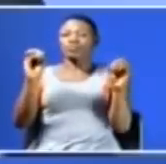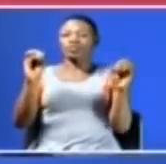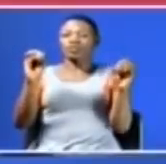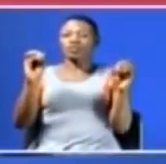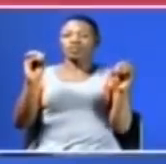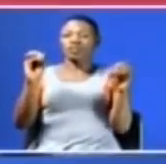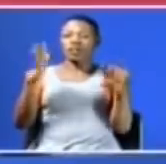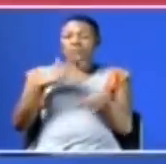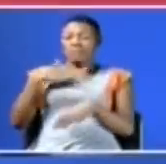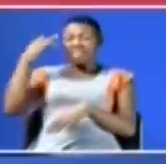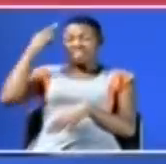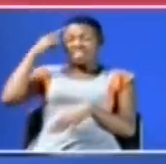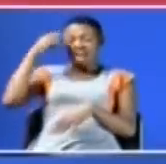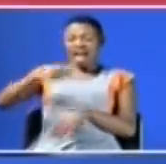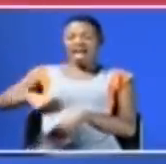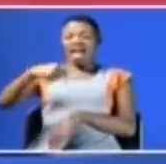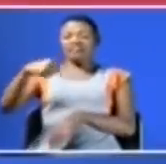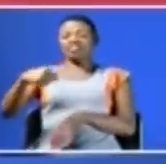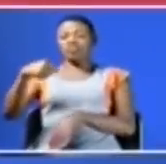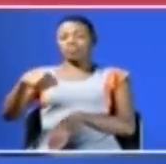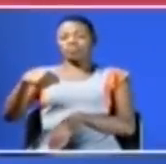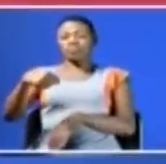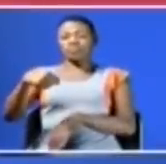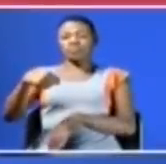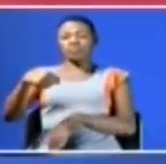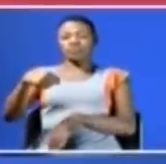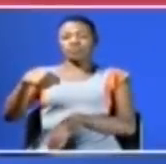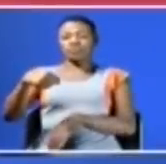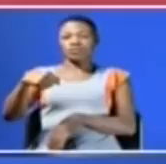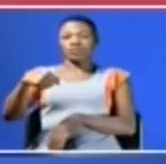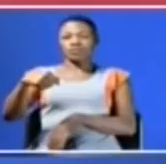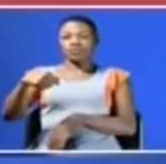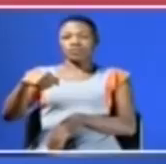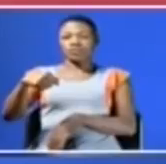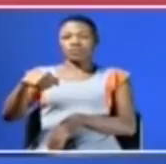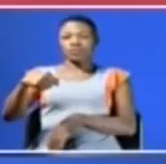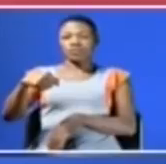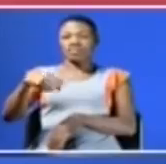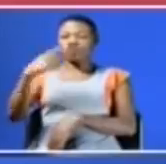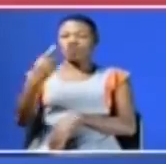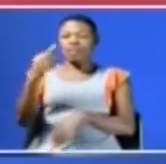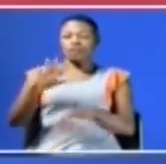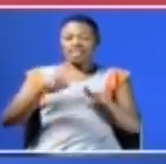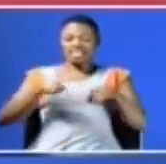I think what we see in the handshake now is the politics of self-preservation.